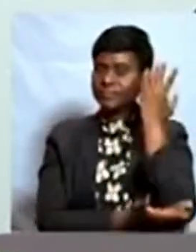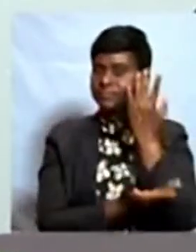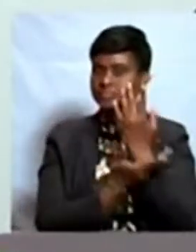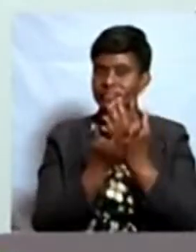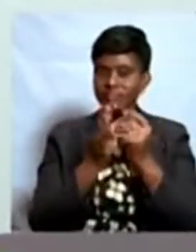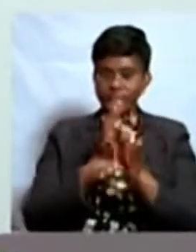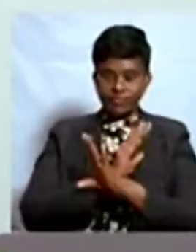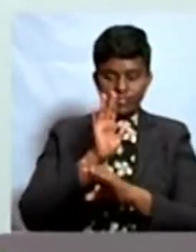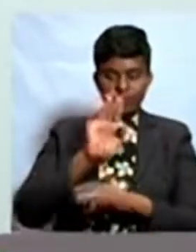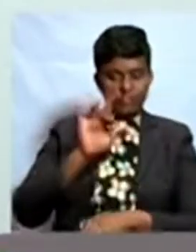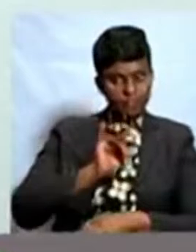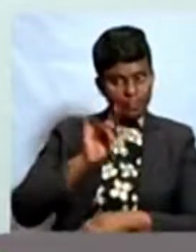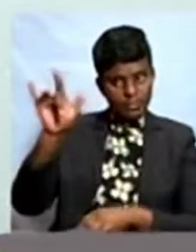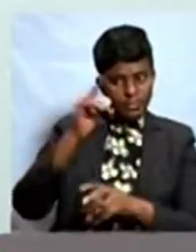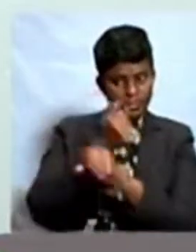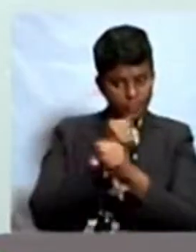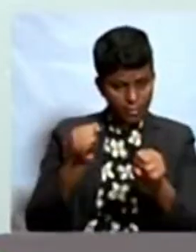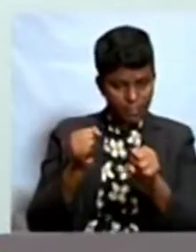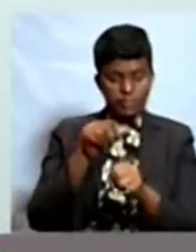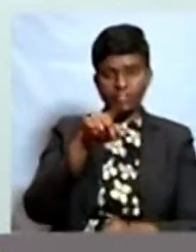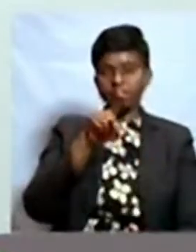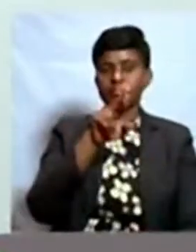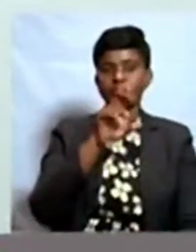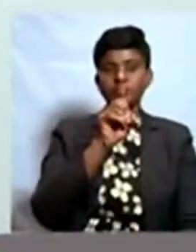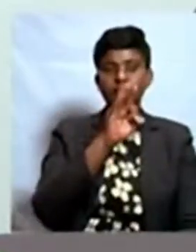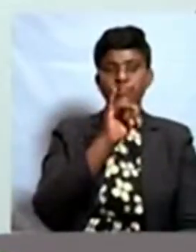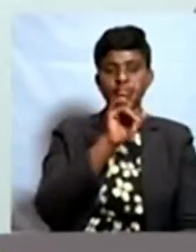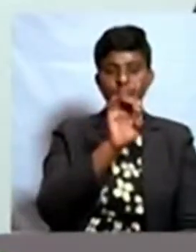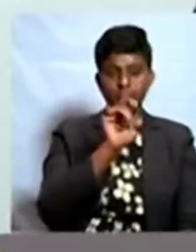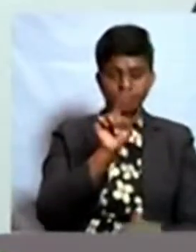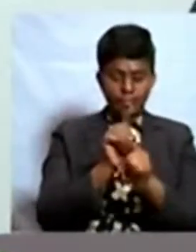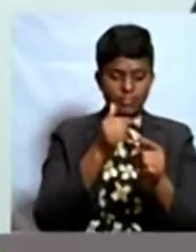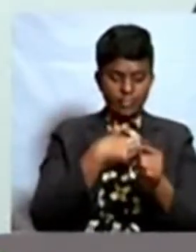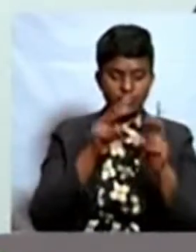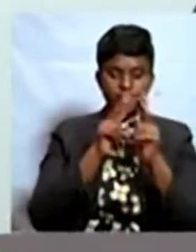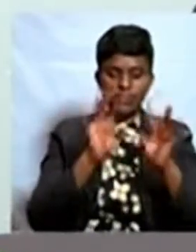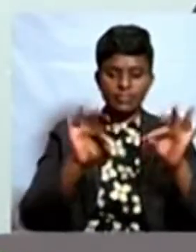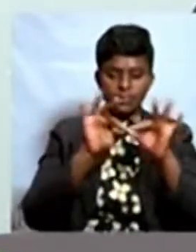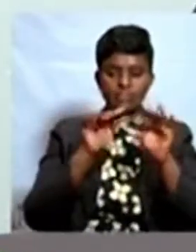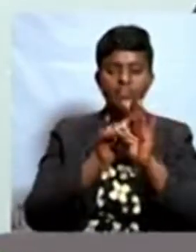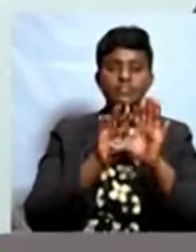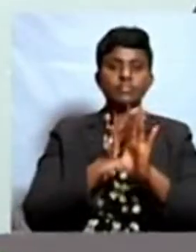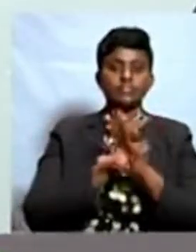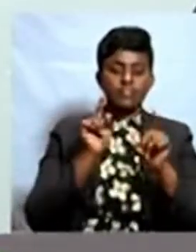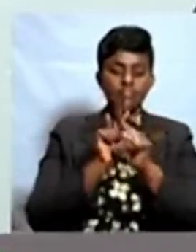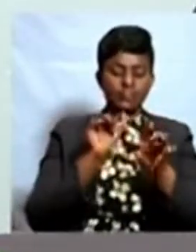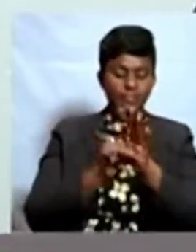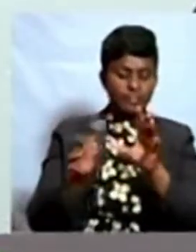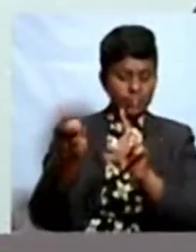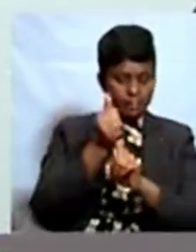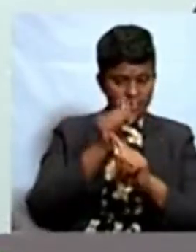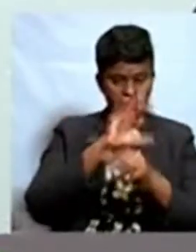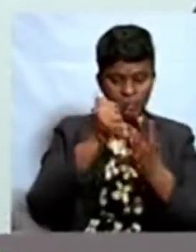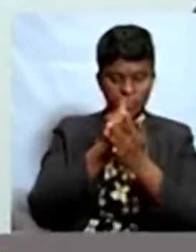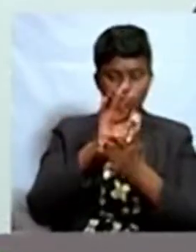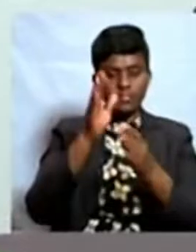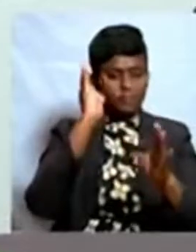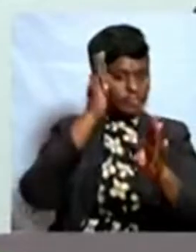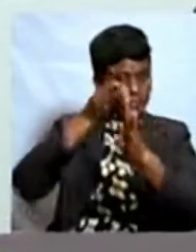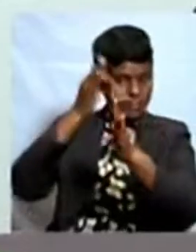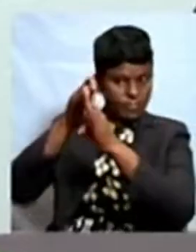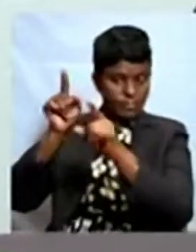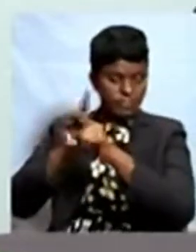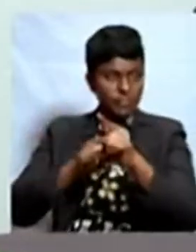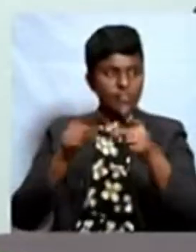Zambia's aviation safety profile and play a key role in Zambia in achieving its desired goal to be an